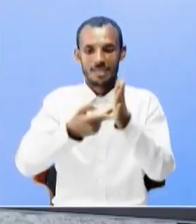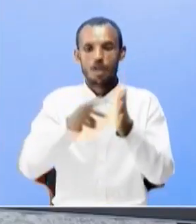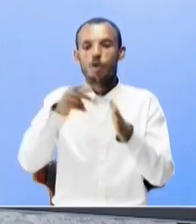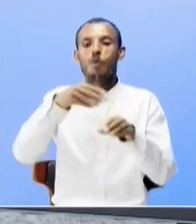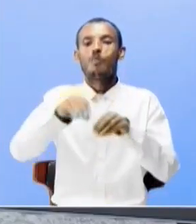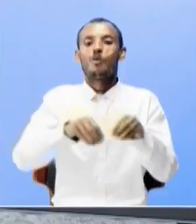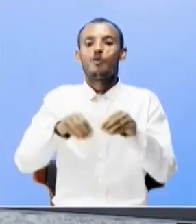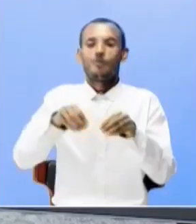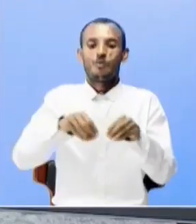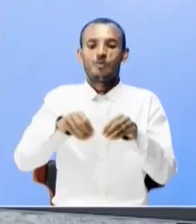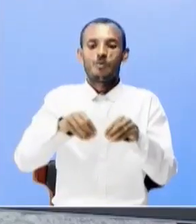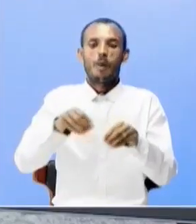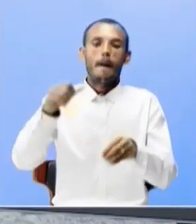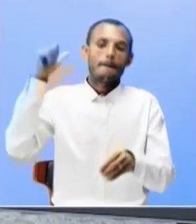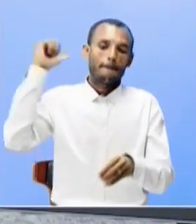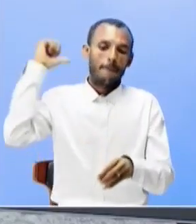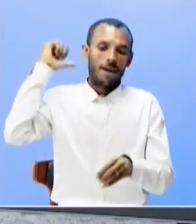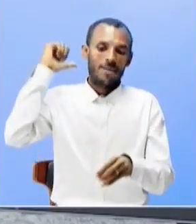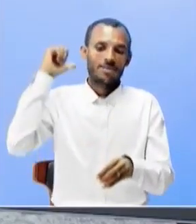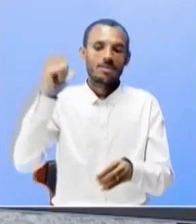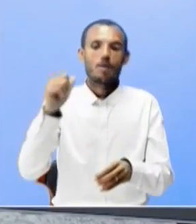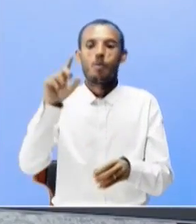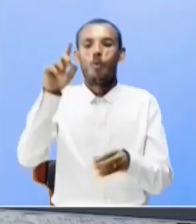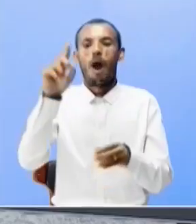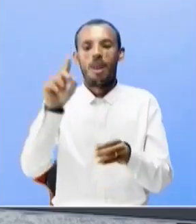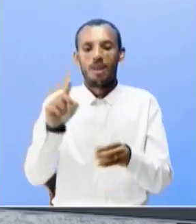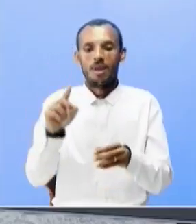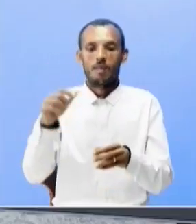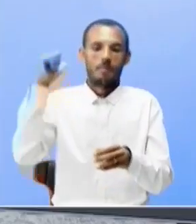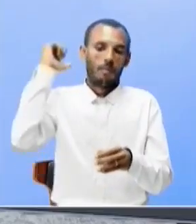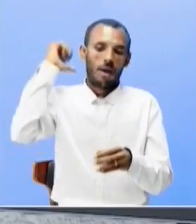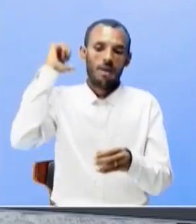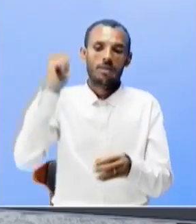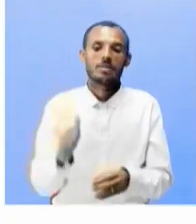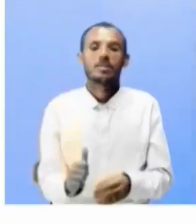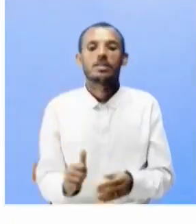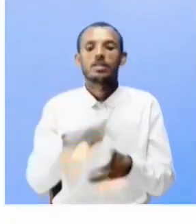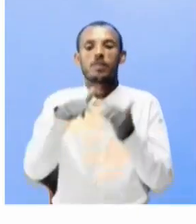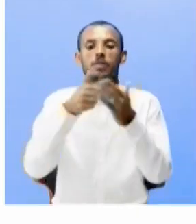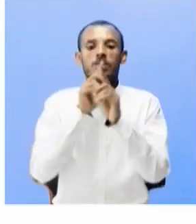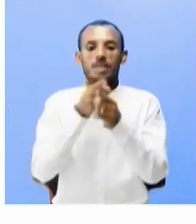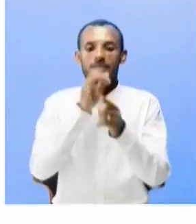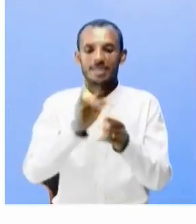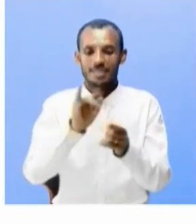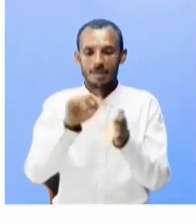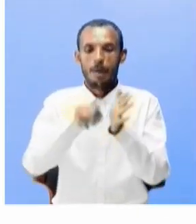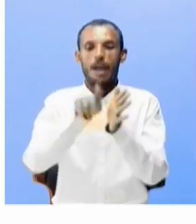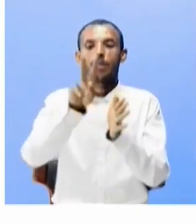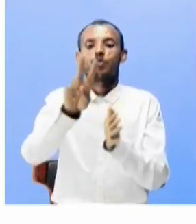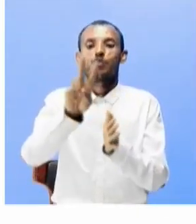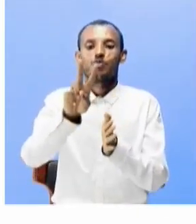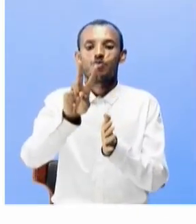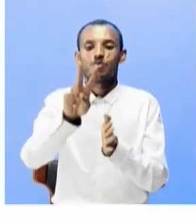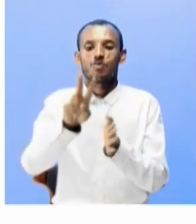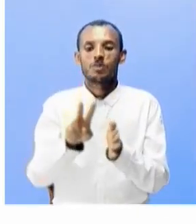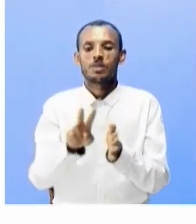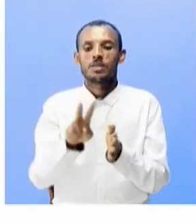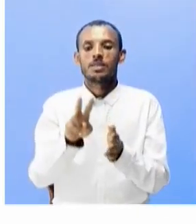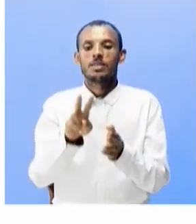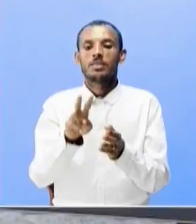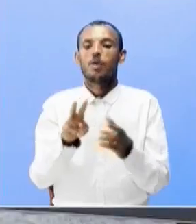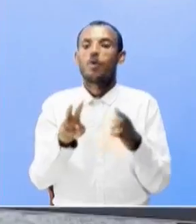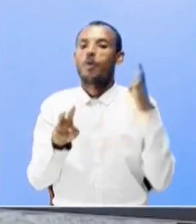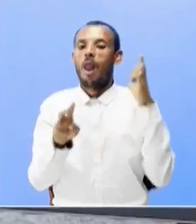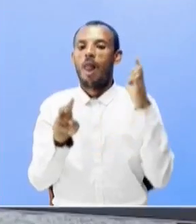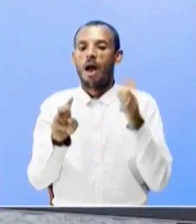move backward 1 unit, 1 step back. Therefore, -2, 1 back, you get